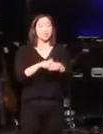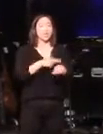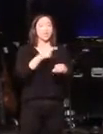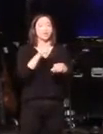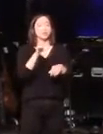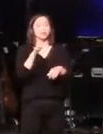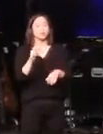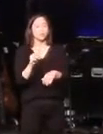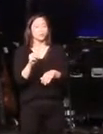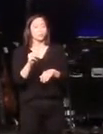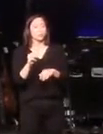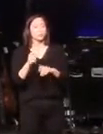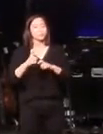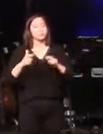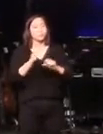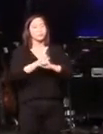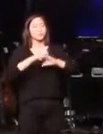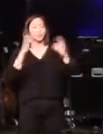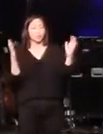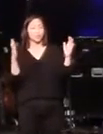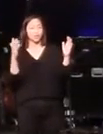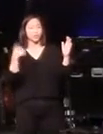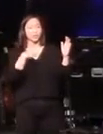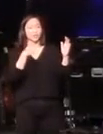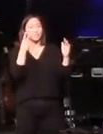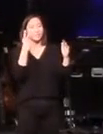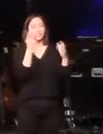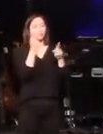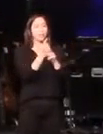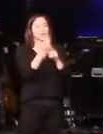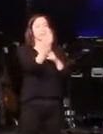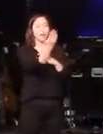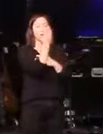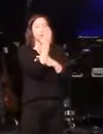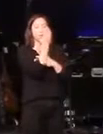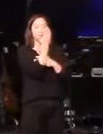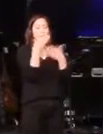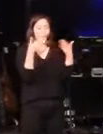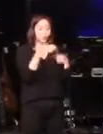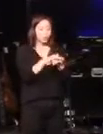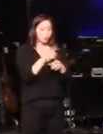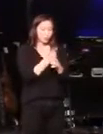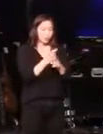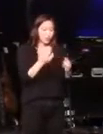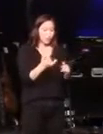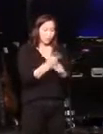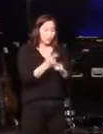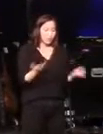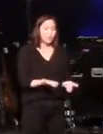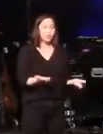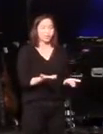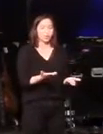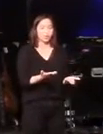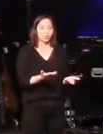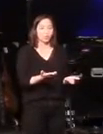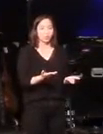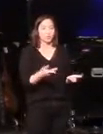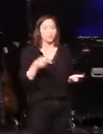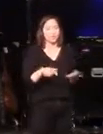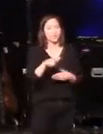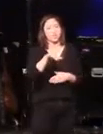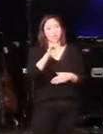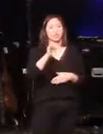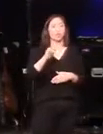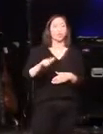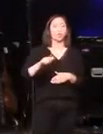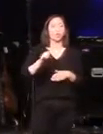of things, and then we think we're being judicious or, oh, we'll keep it here and we'll do things locally. And God goes, you're missing the picture. I want to